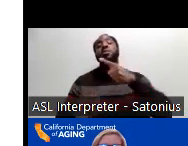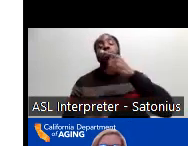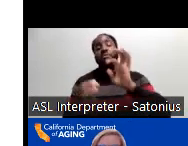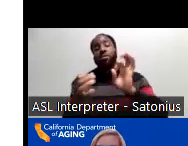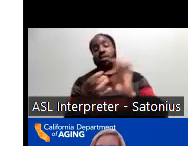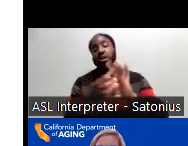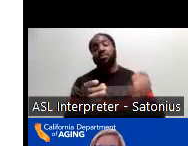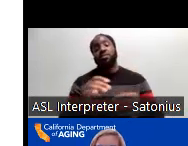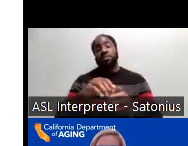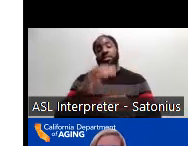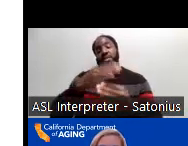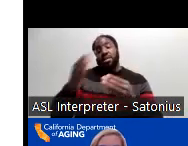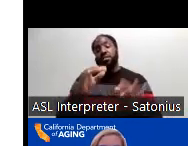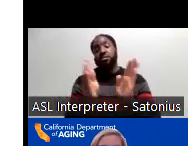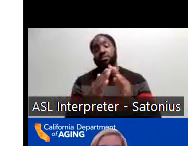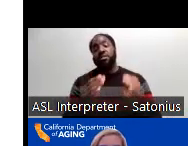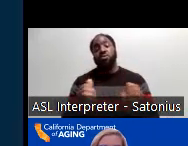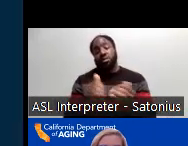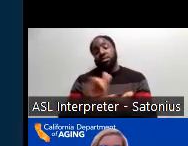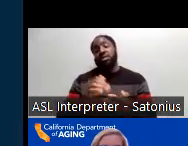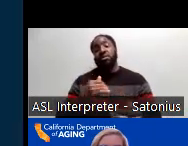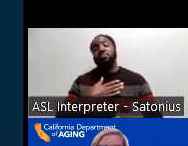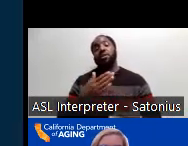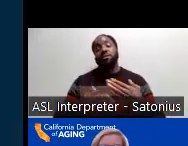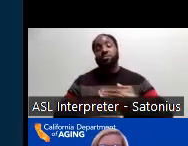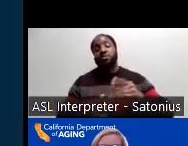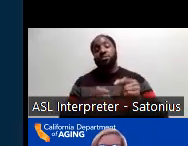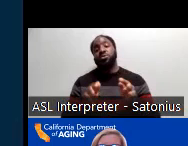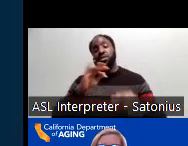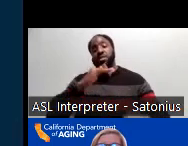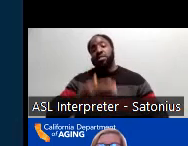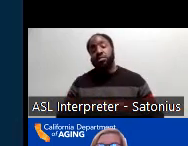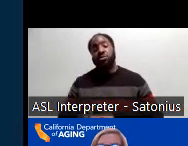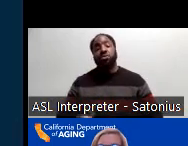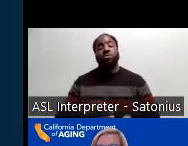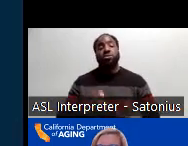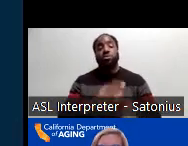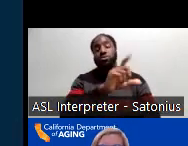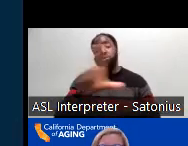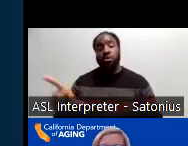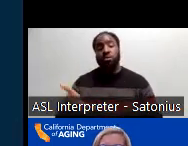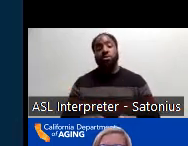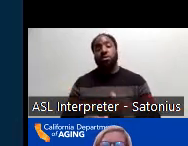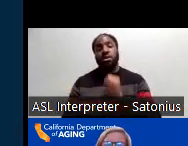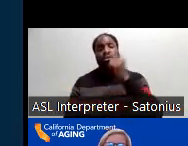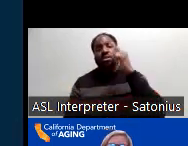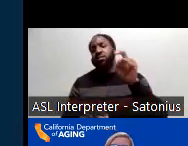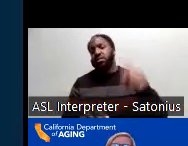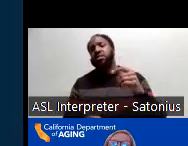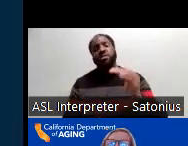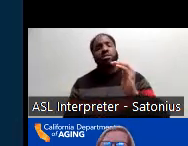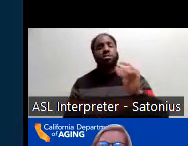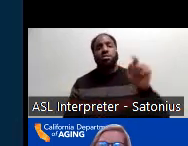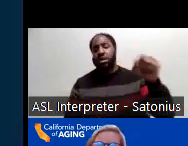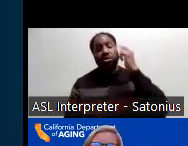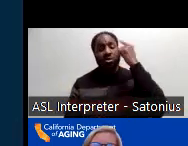with that, it is my pleasure now to introduce to all of you, I don't think she needs to be introduced,